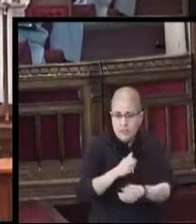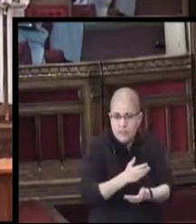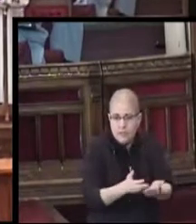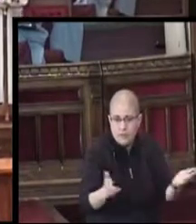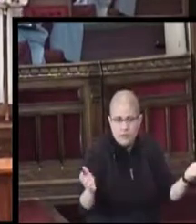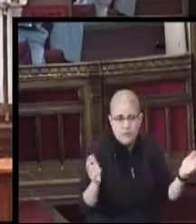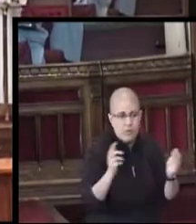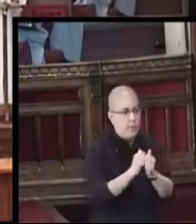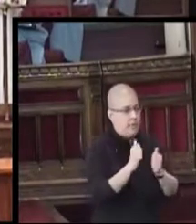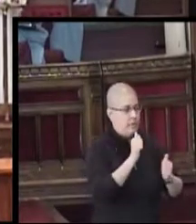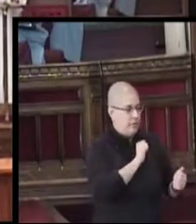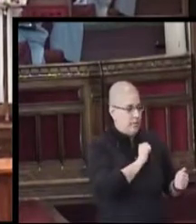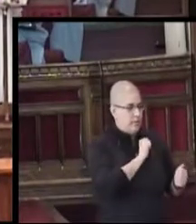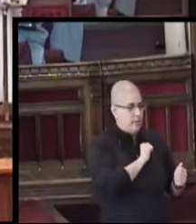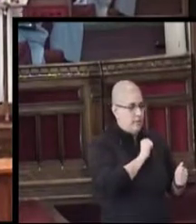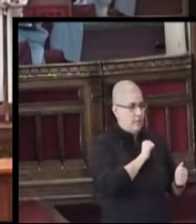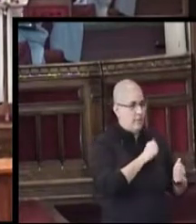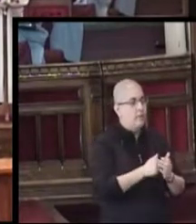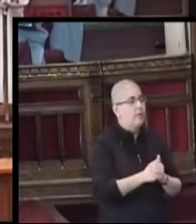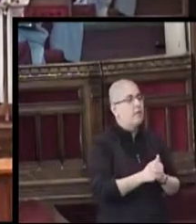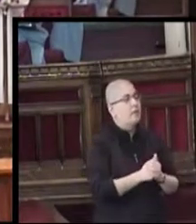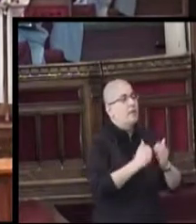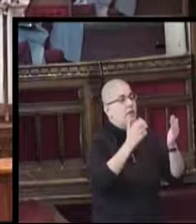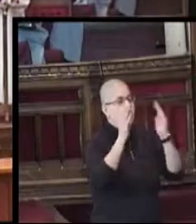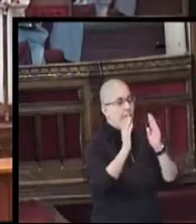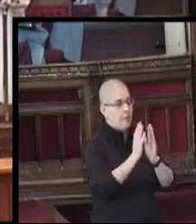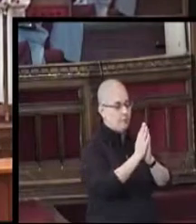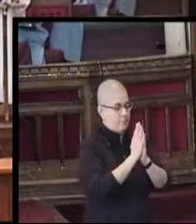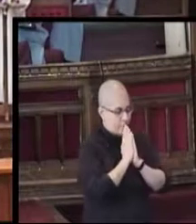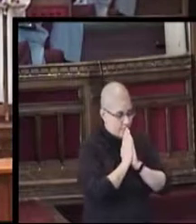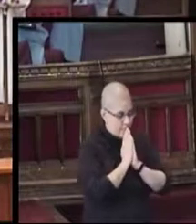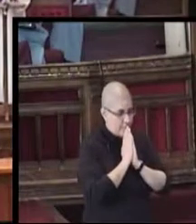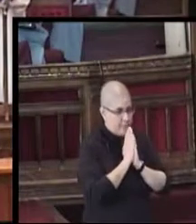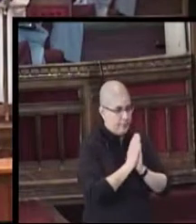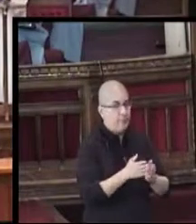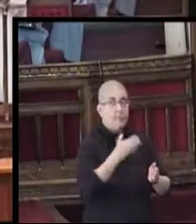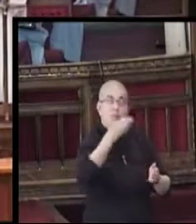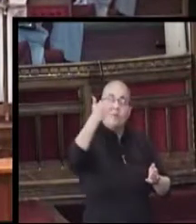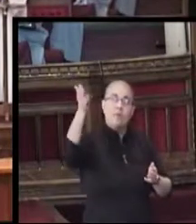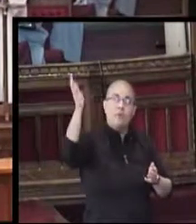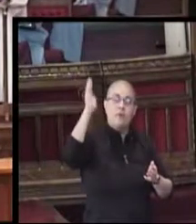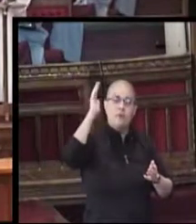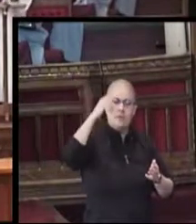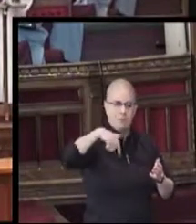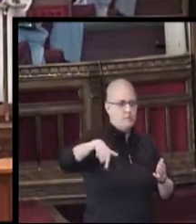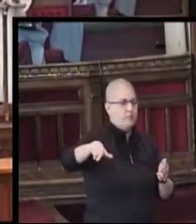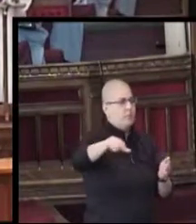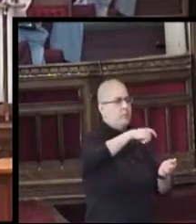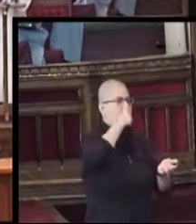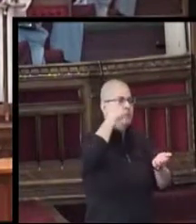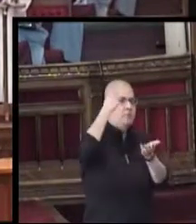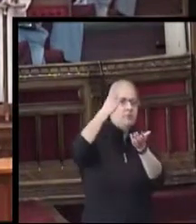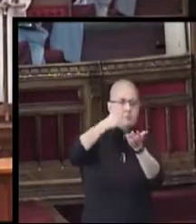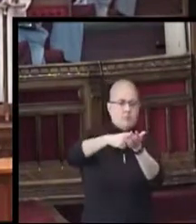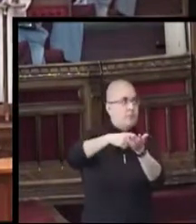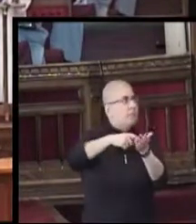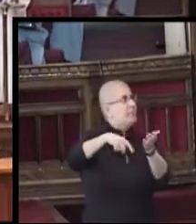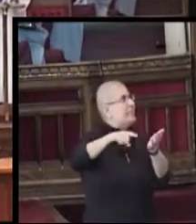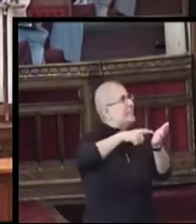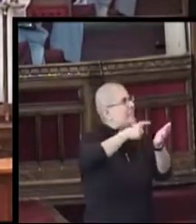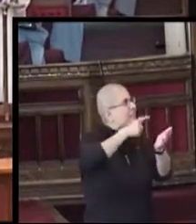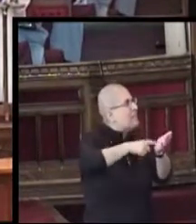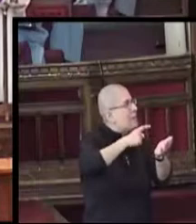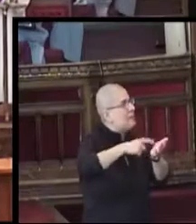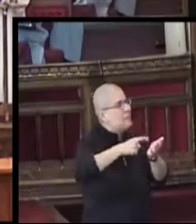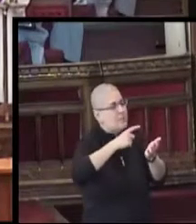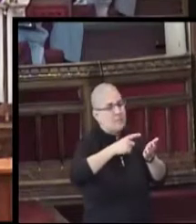with ourselves. Now we pray. God, we recognize those times